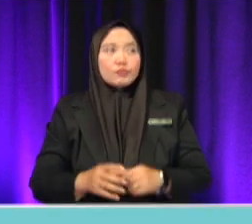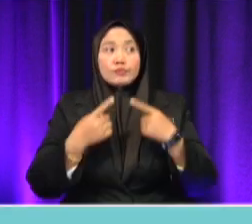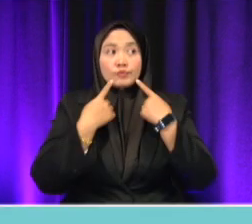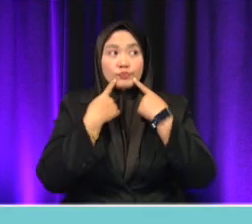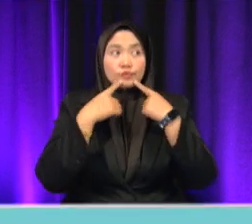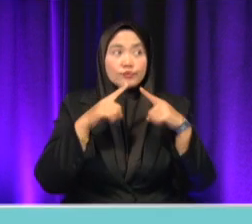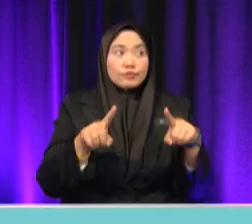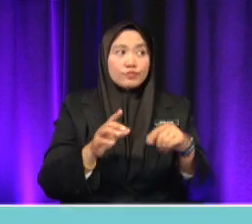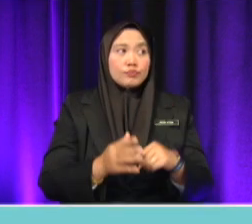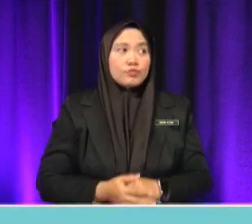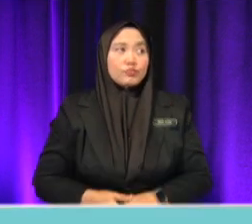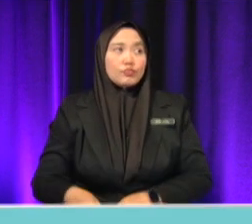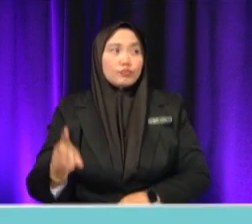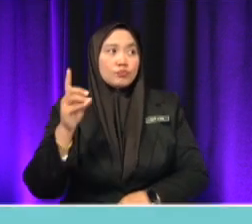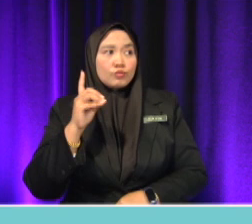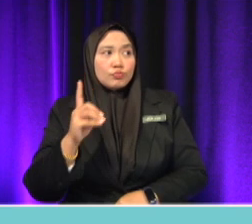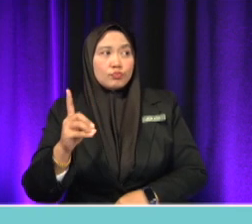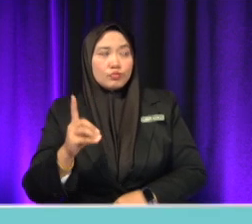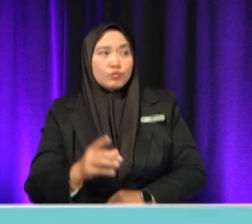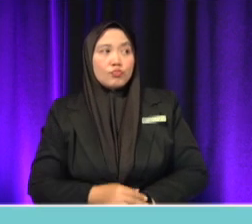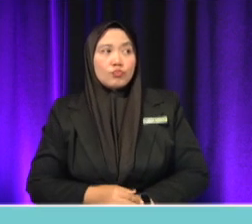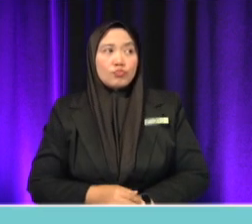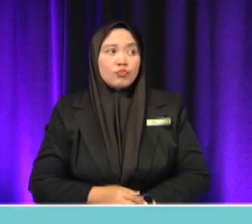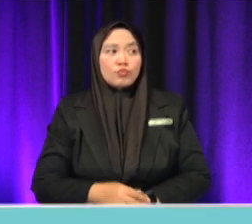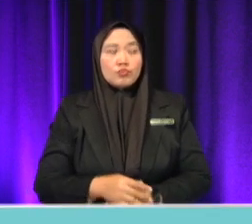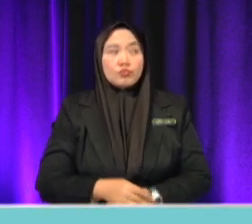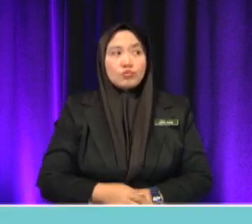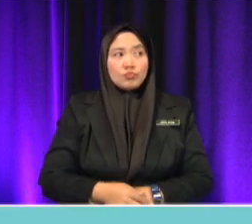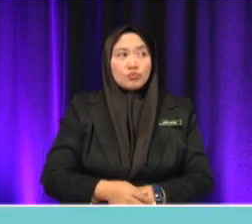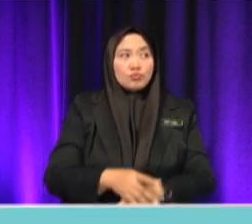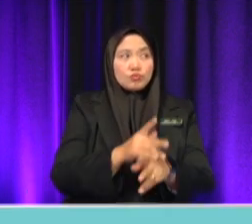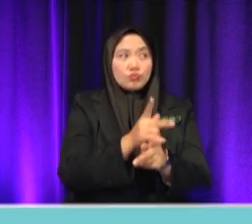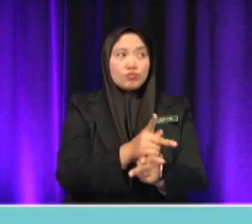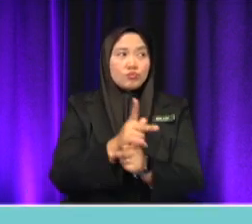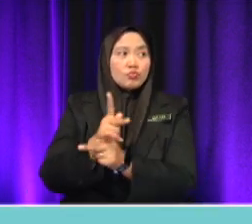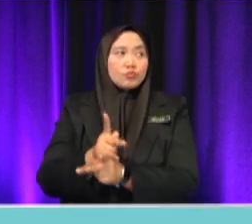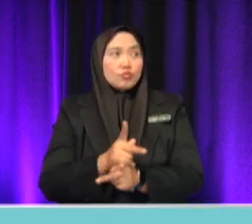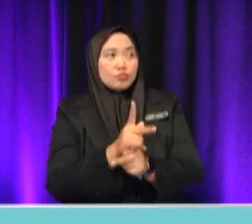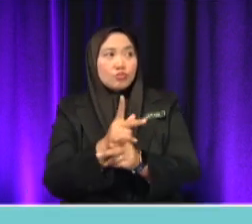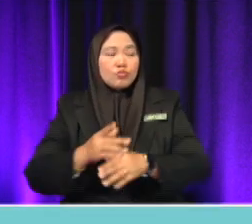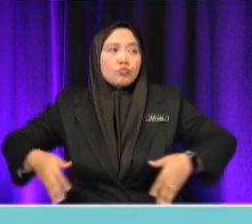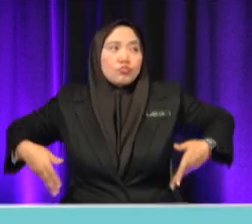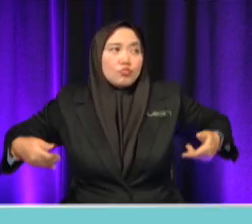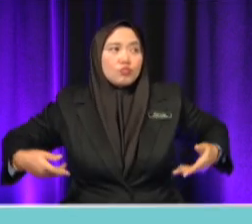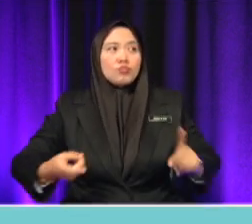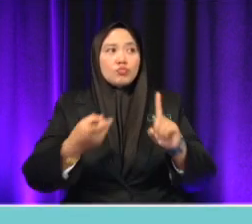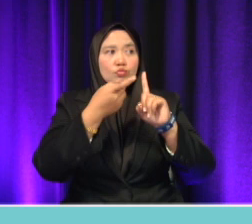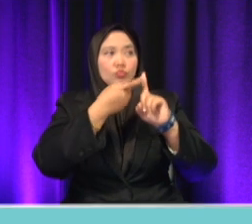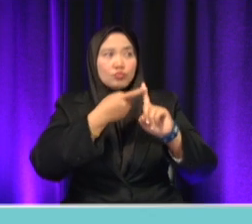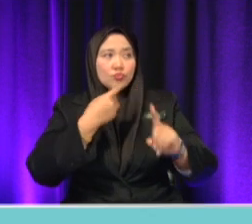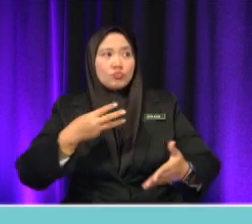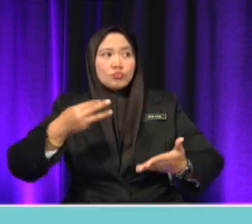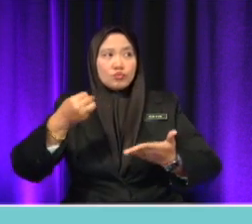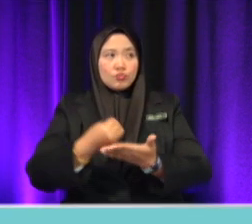protect the monkeys from modern hazards. Okay, let's have a look. Yep, it's correct. D, protect the monkeys from